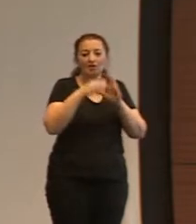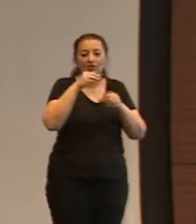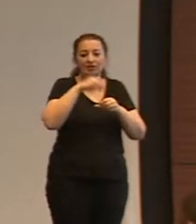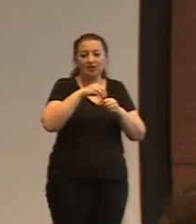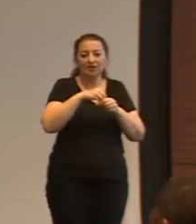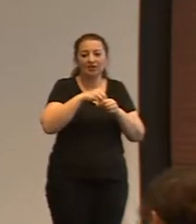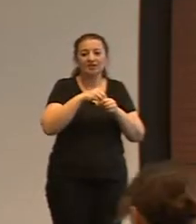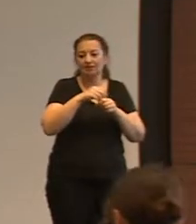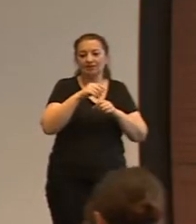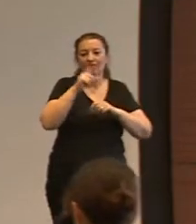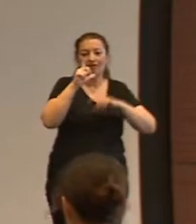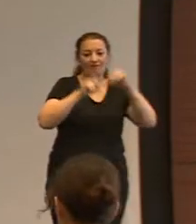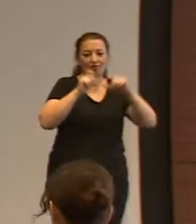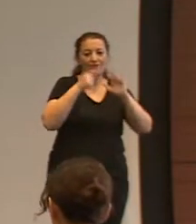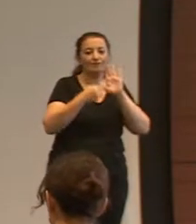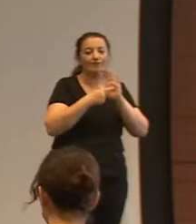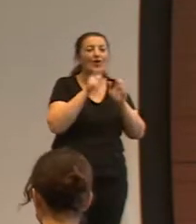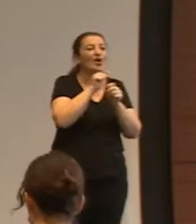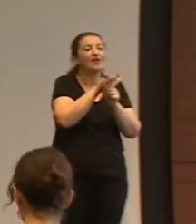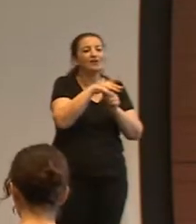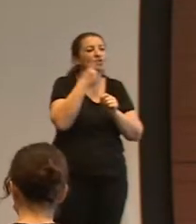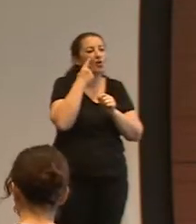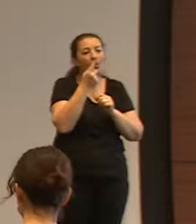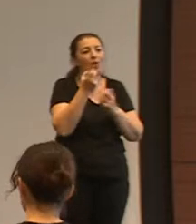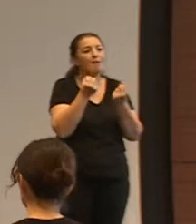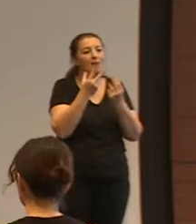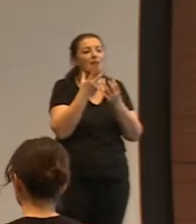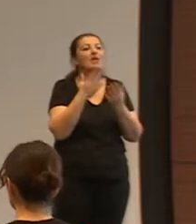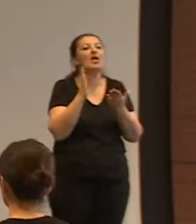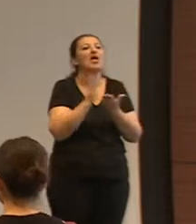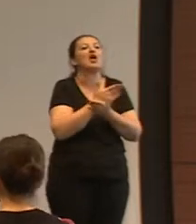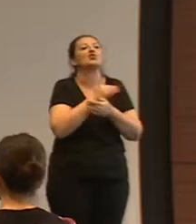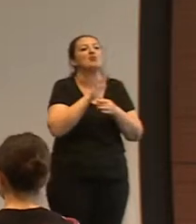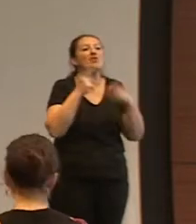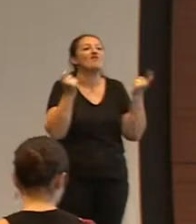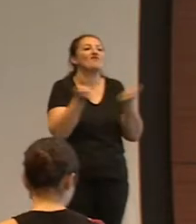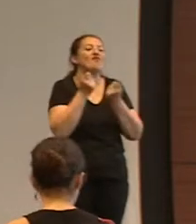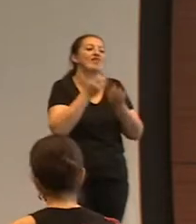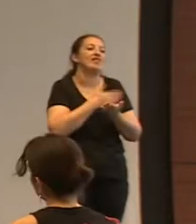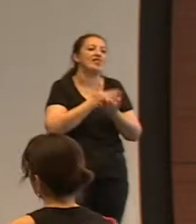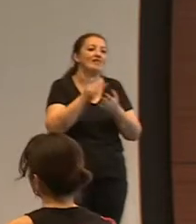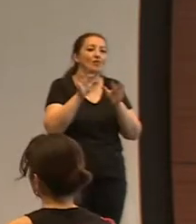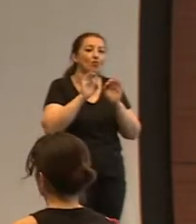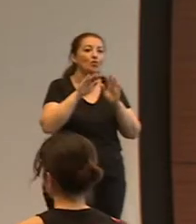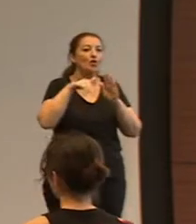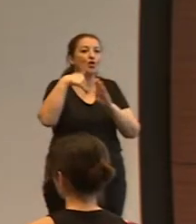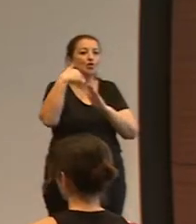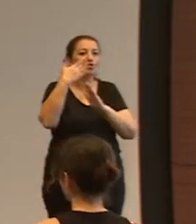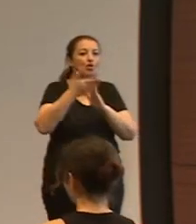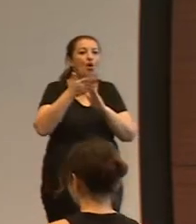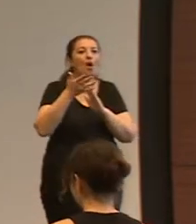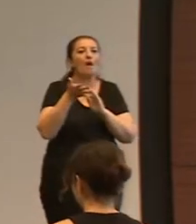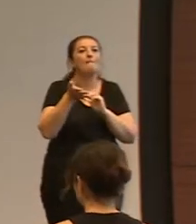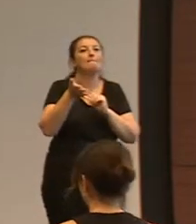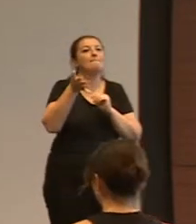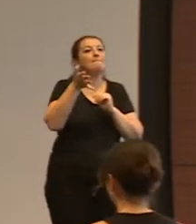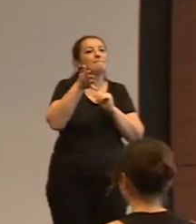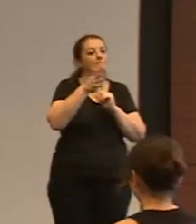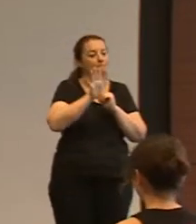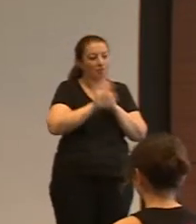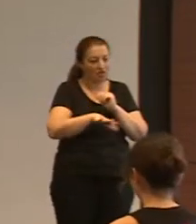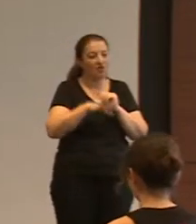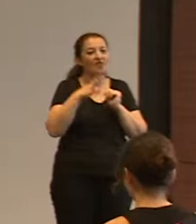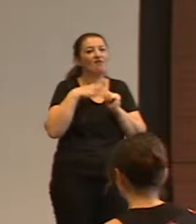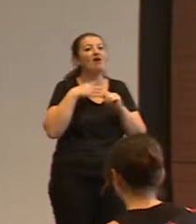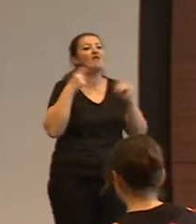it would never go to other colors and this is how we are being trained too kohit 19 pandemic